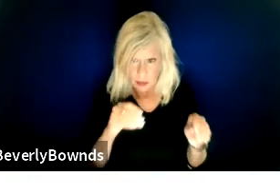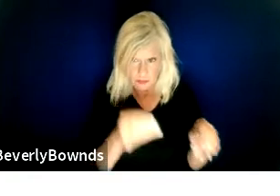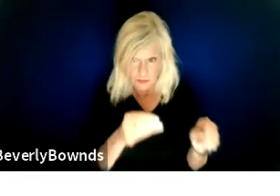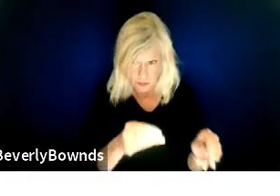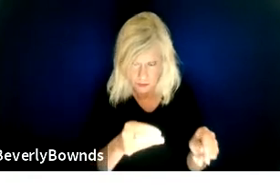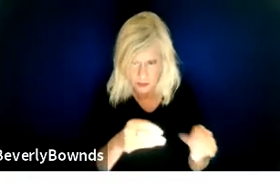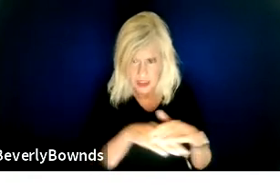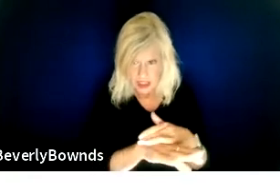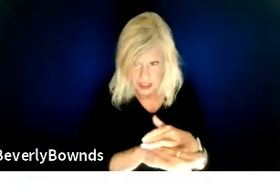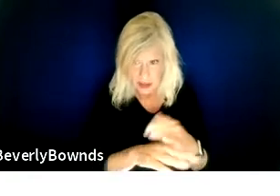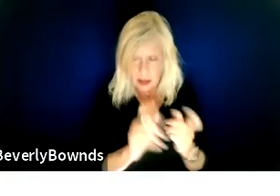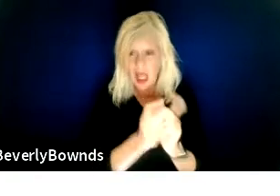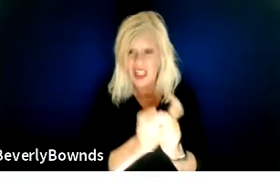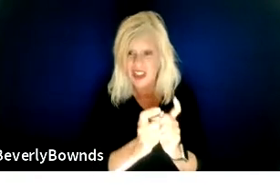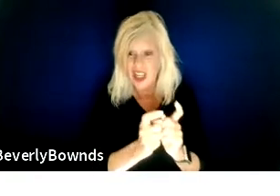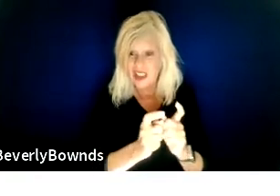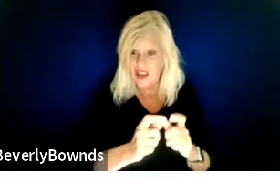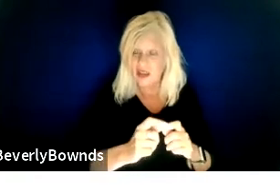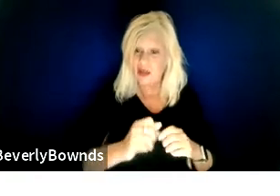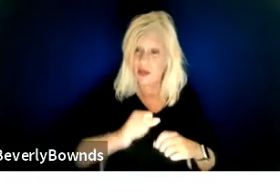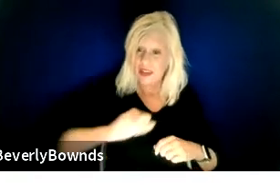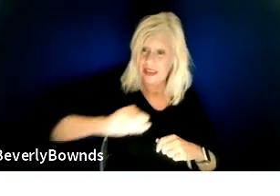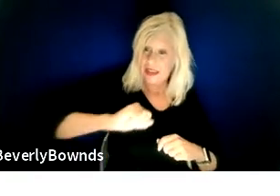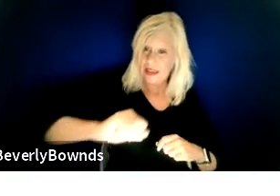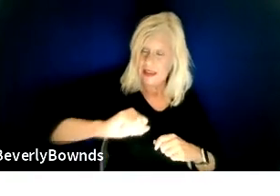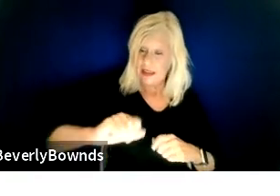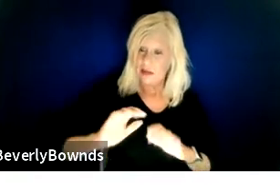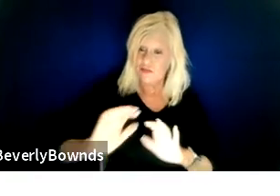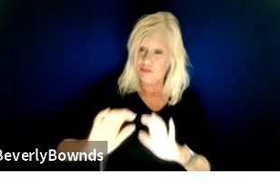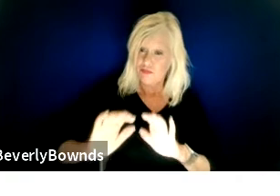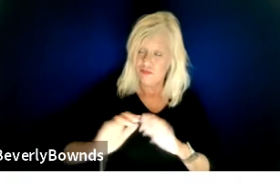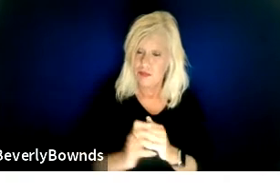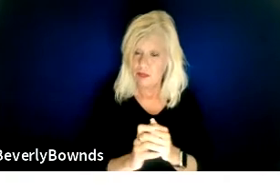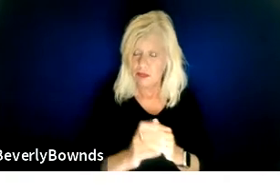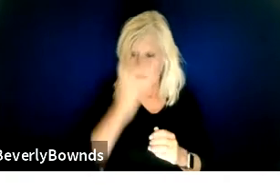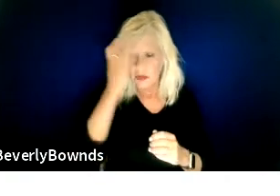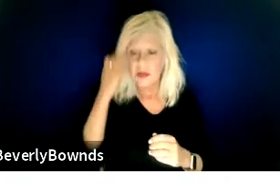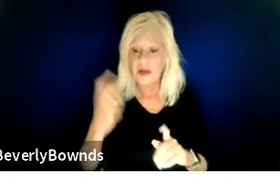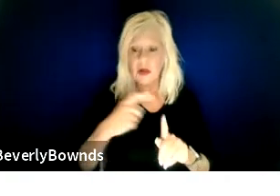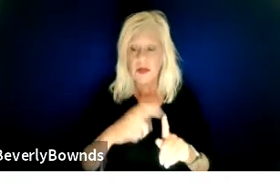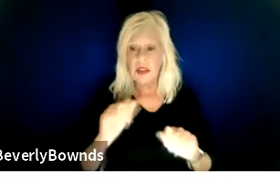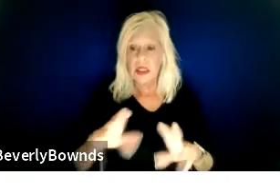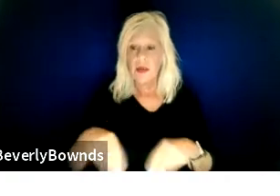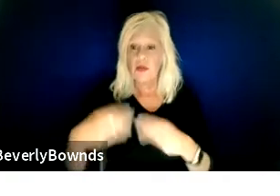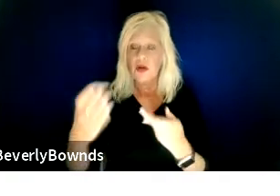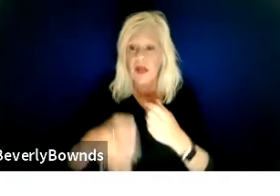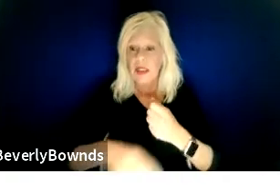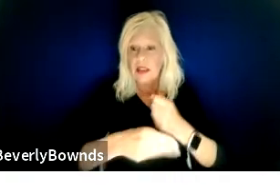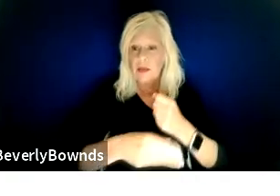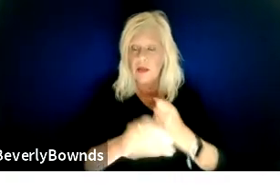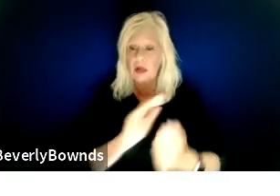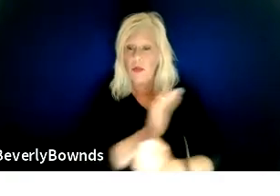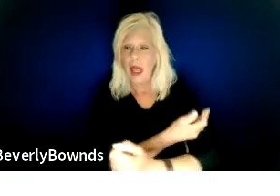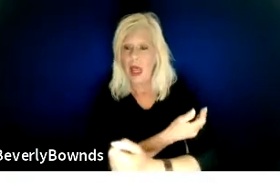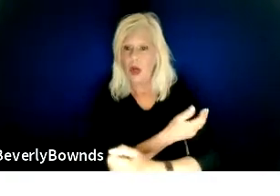the resistance in a very precise manner. What we can also do that's unique is that we can provide supplemental power